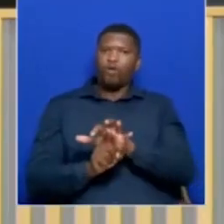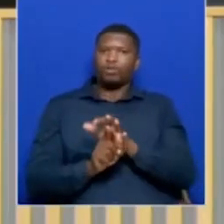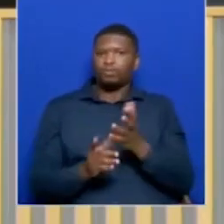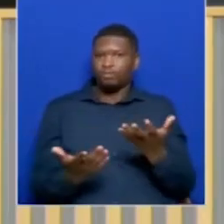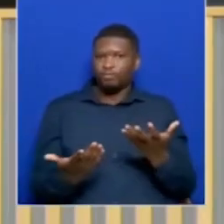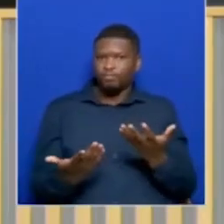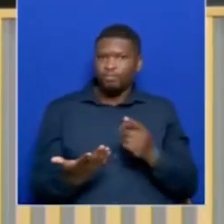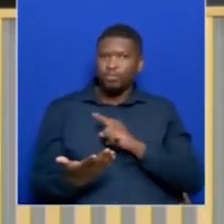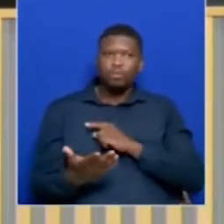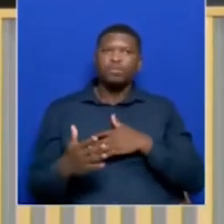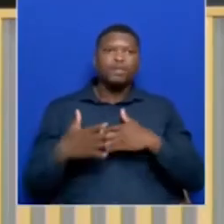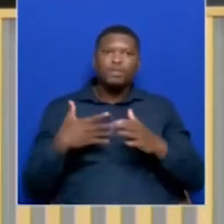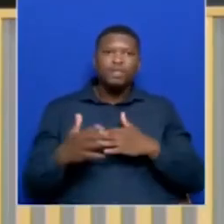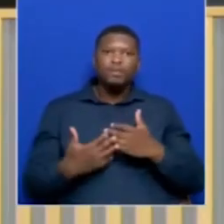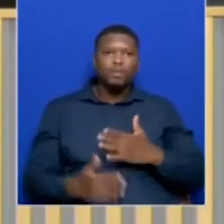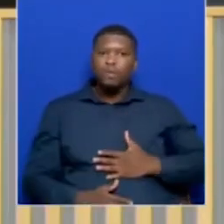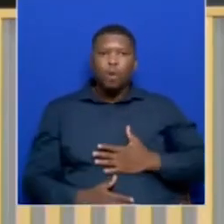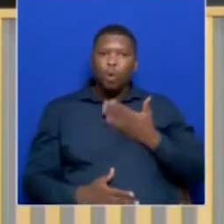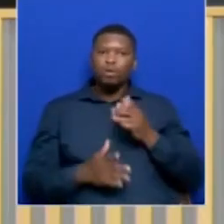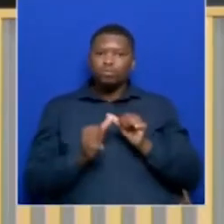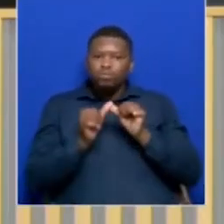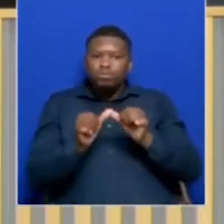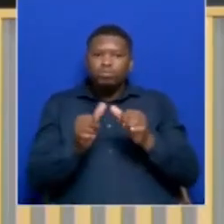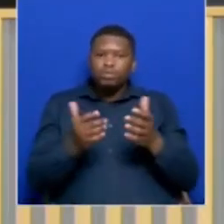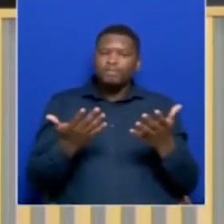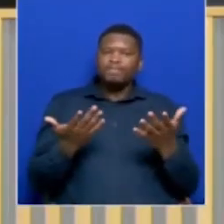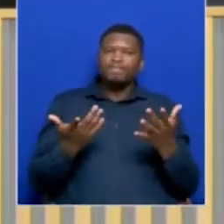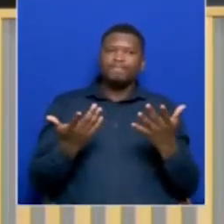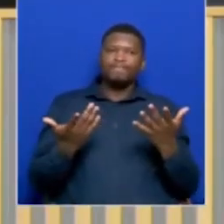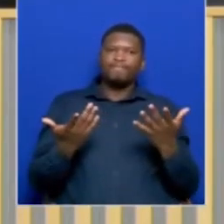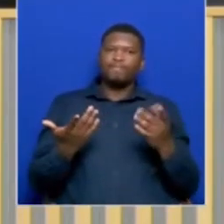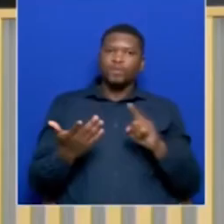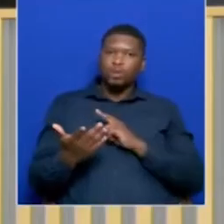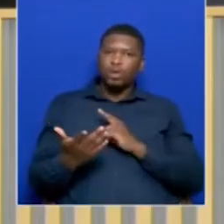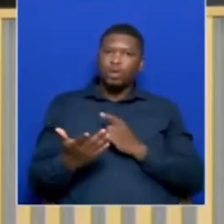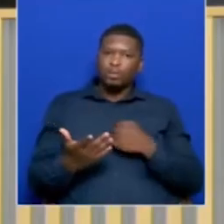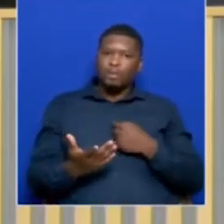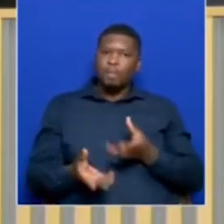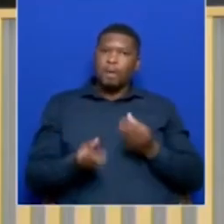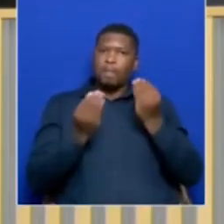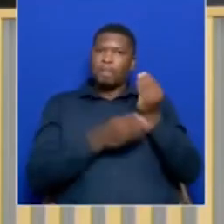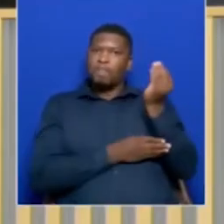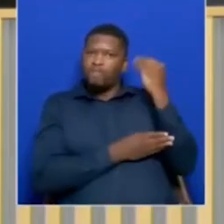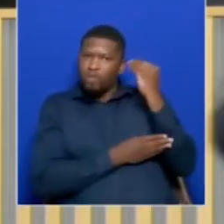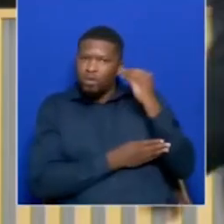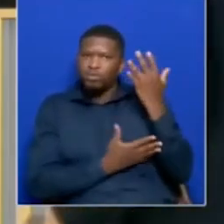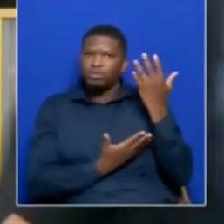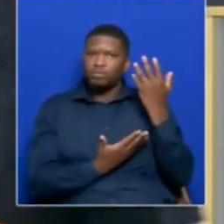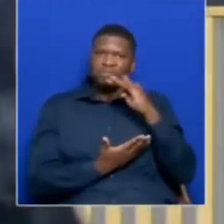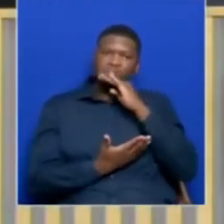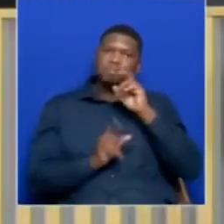to continue to be a witness, but due to the information that I have to testify.